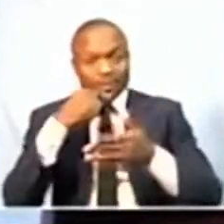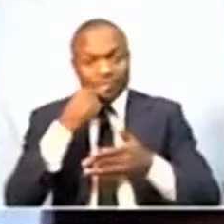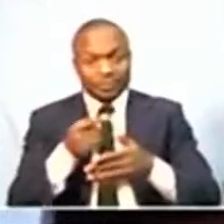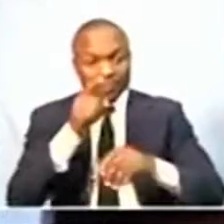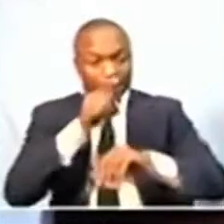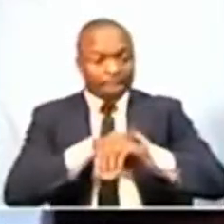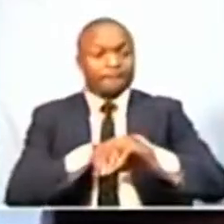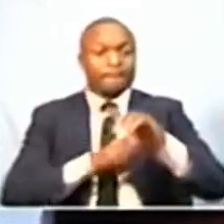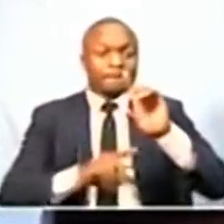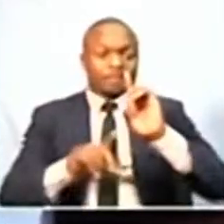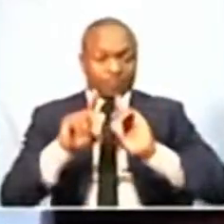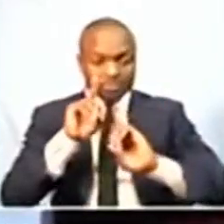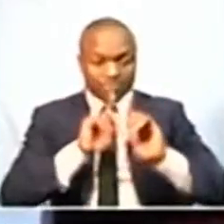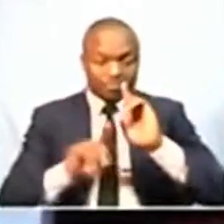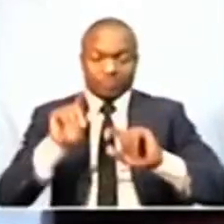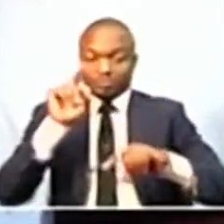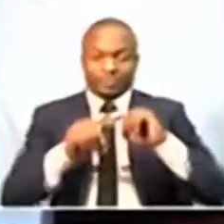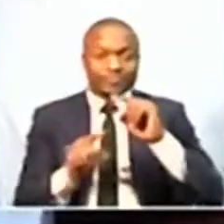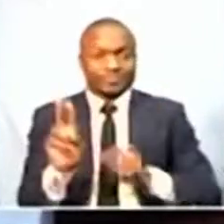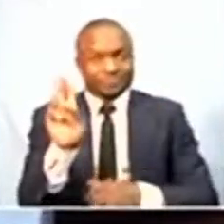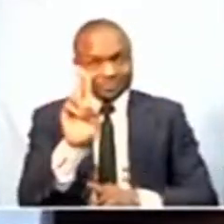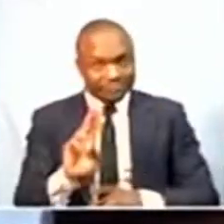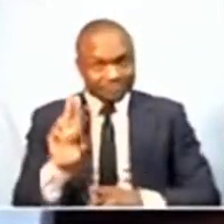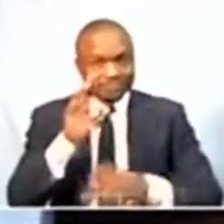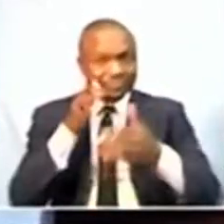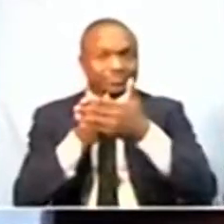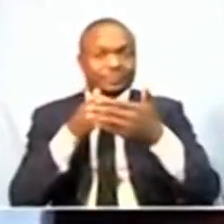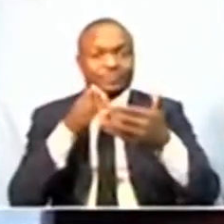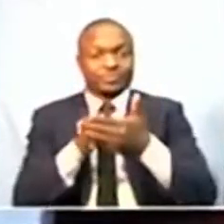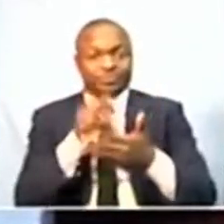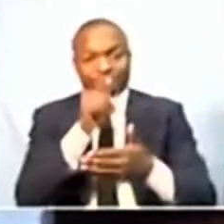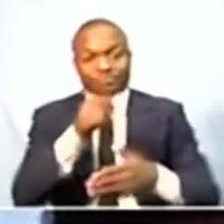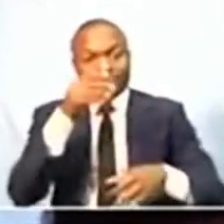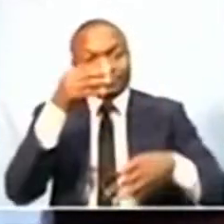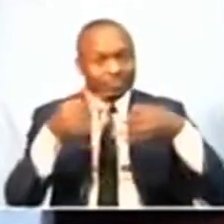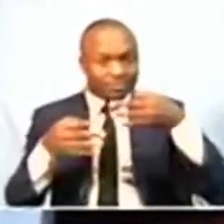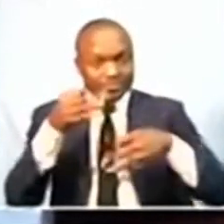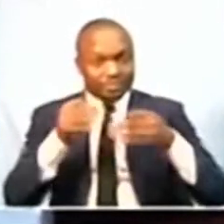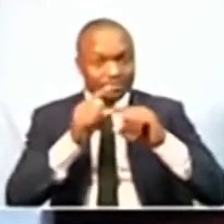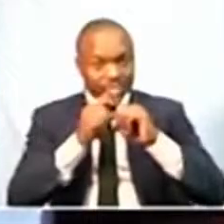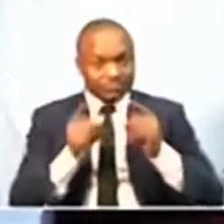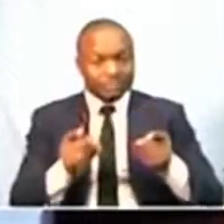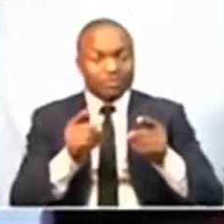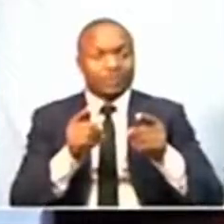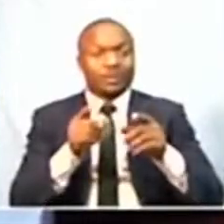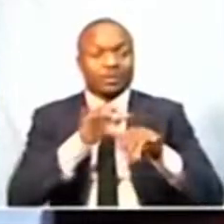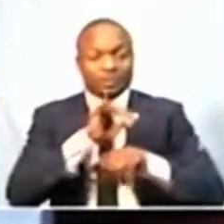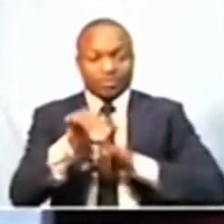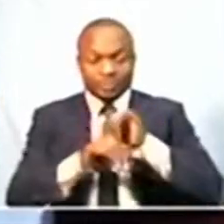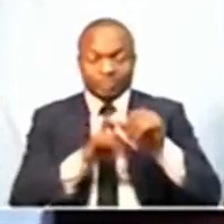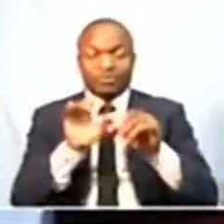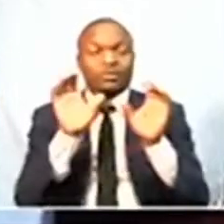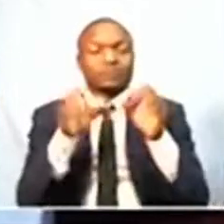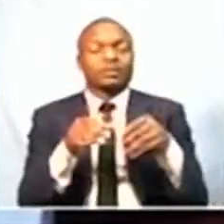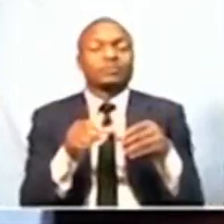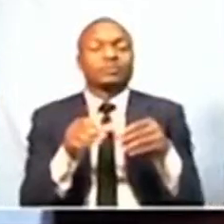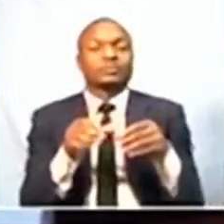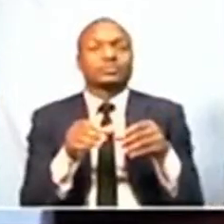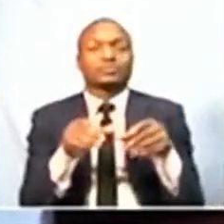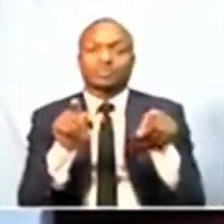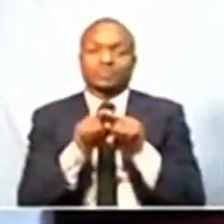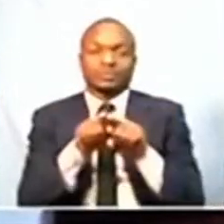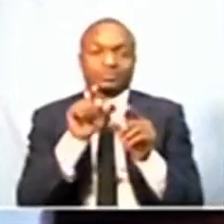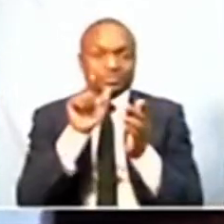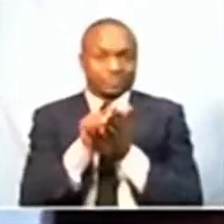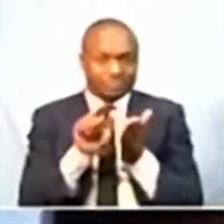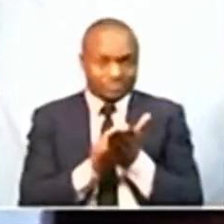interaction cannot be used against you in any courts of law. However, if you choose to mislead your committee, to misinform your committee, the same Cap